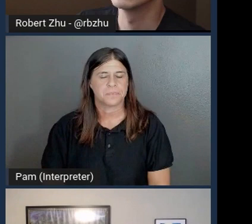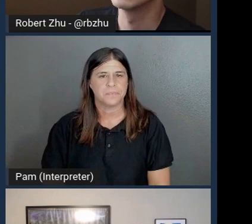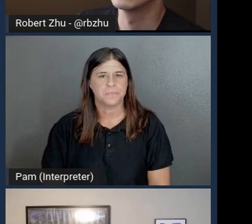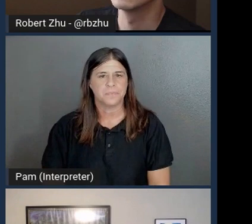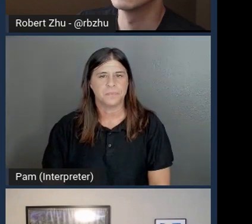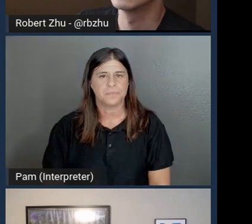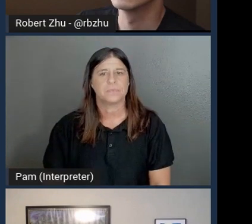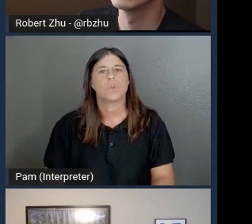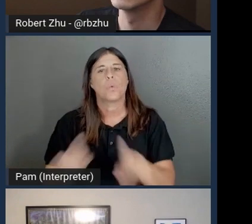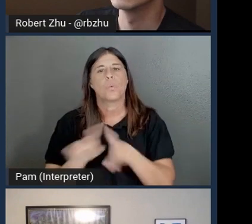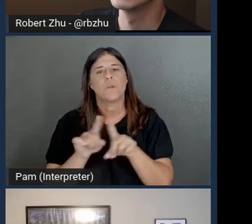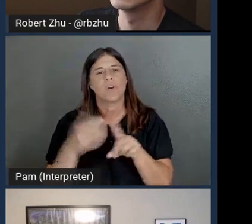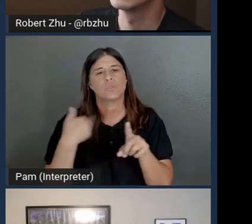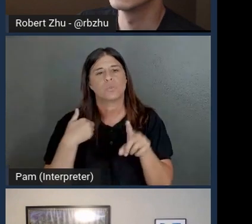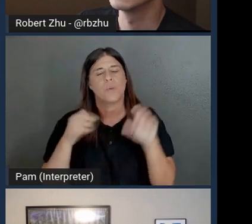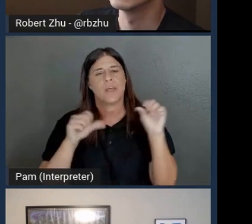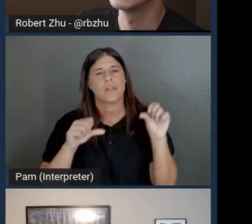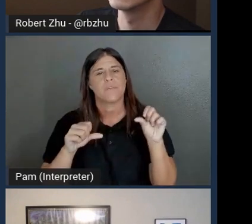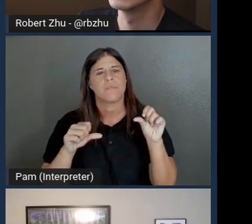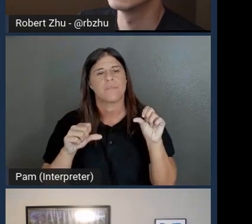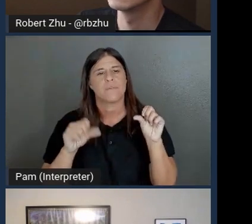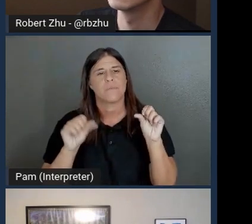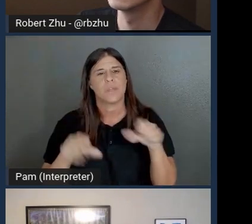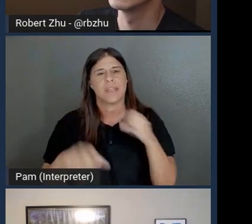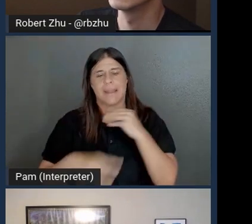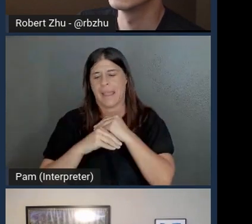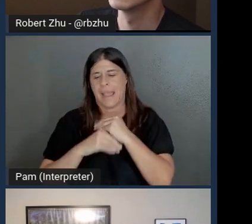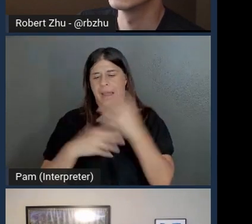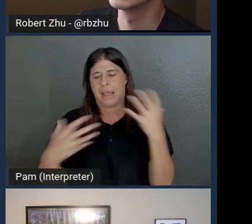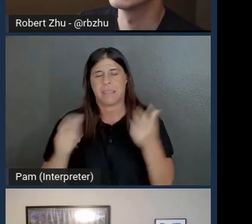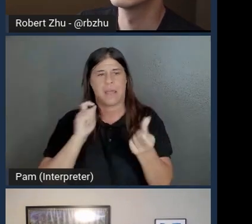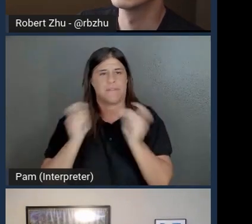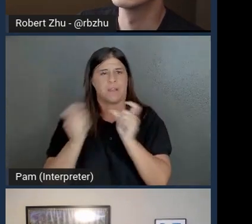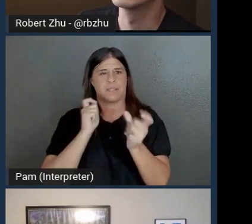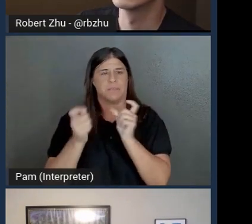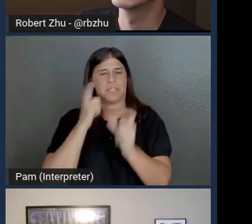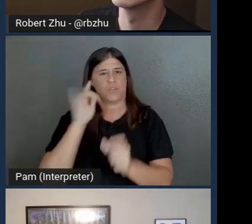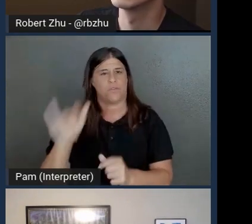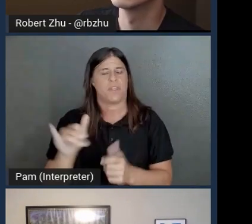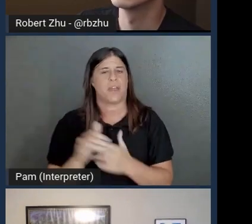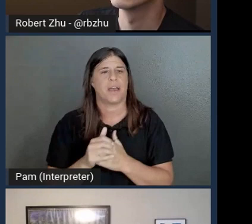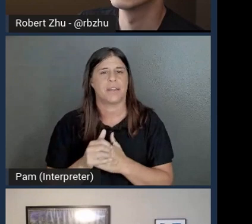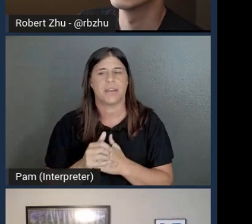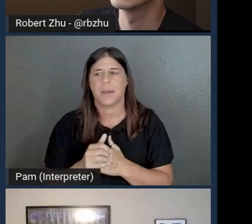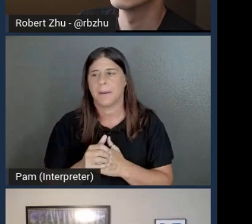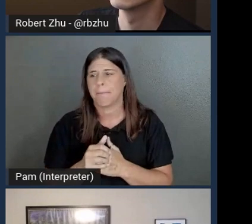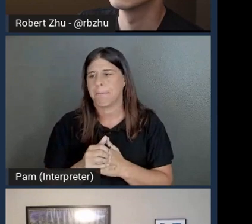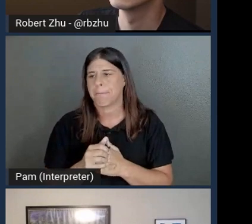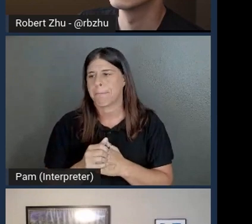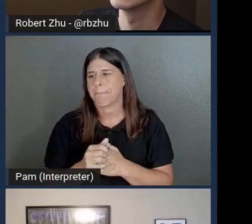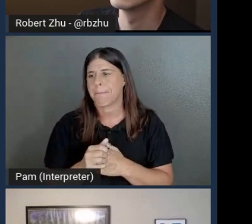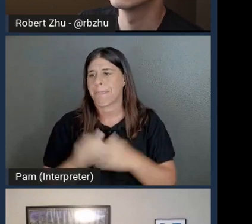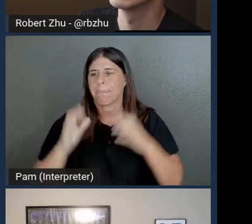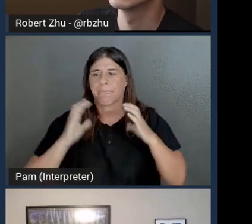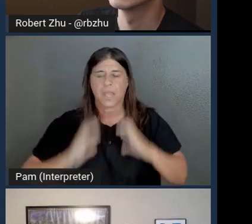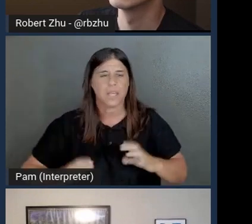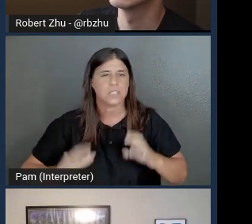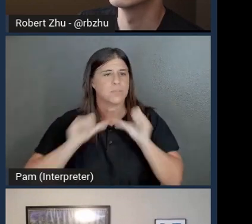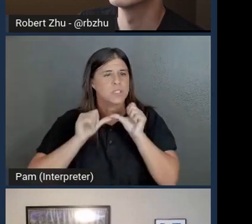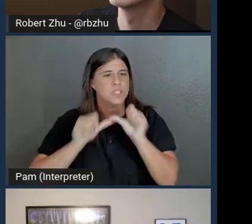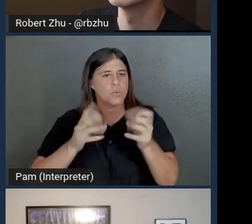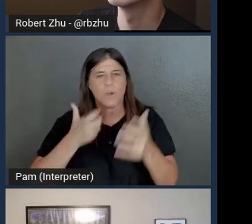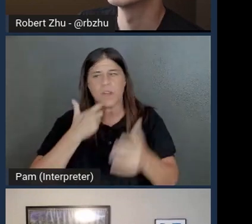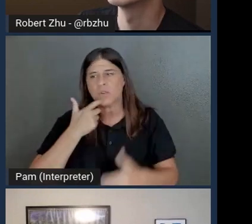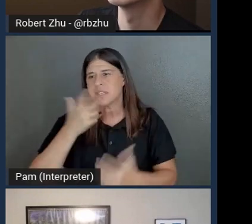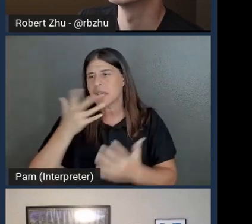We also have the ability to add a lot of customization to this. Customers constantly want to be able to say, I want to